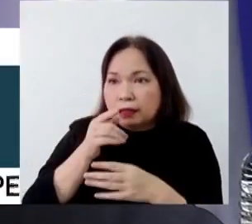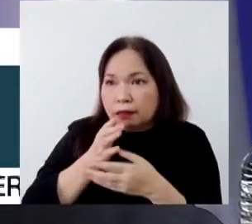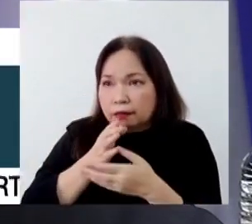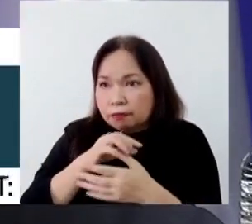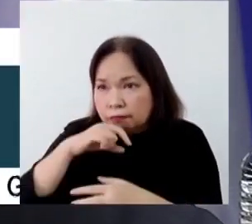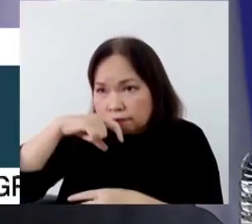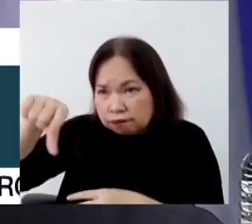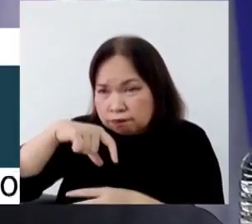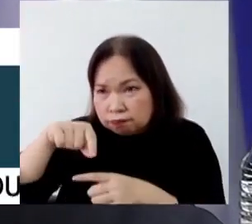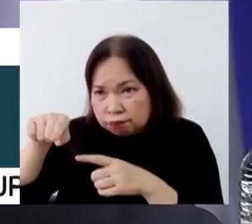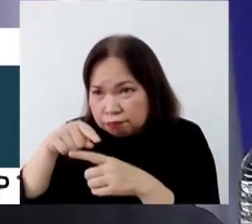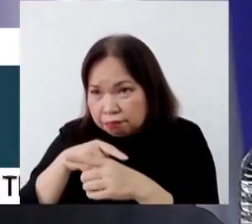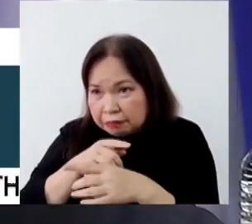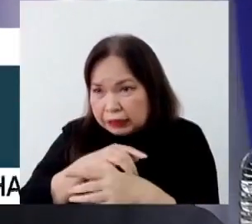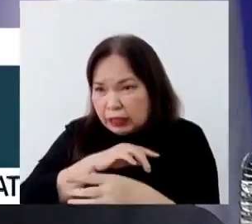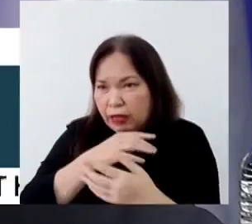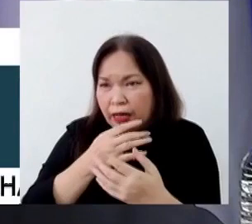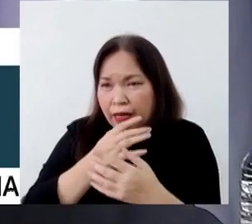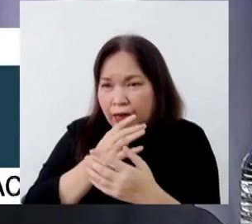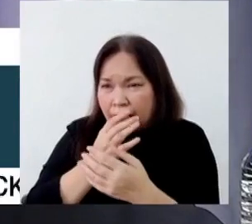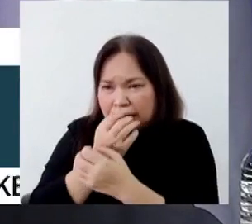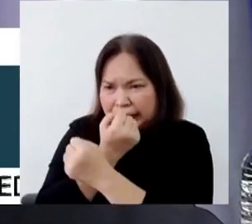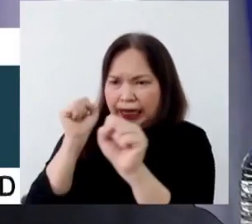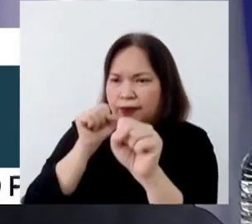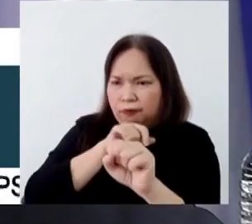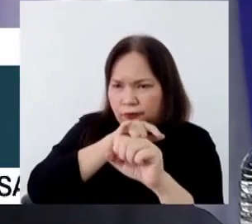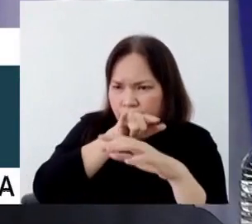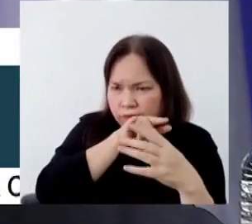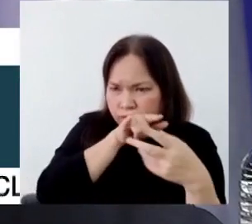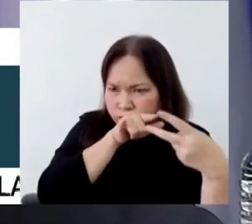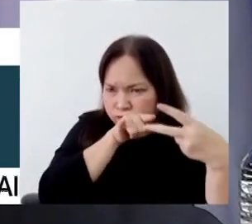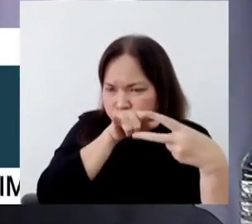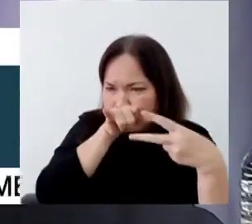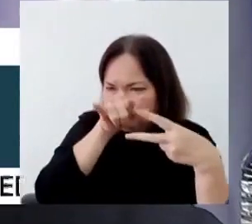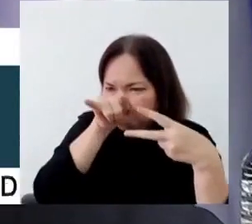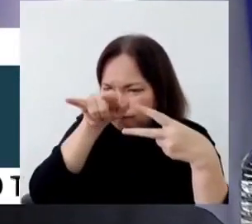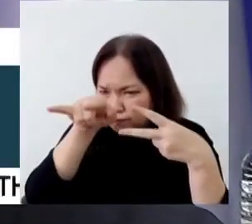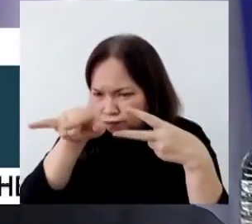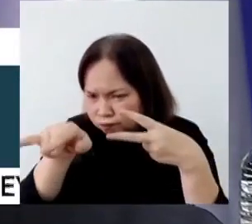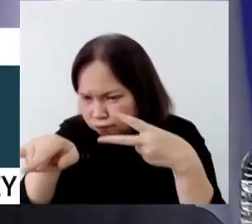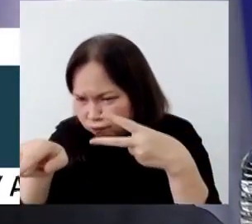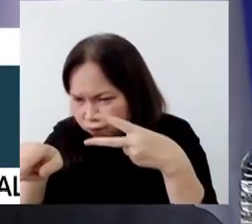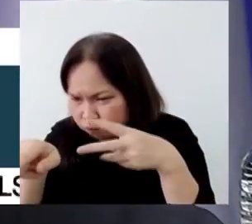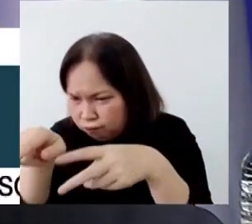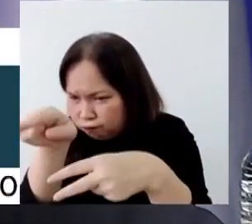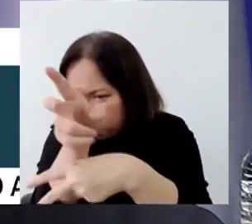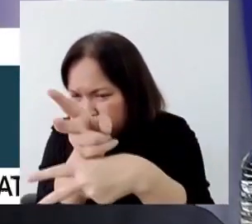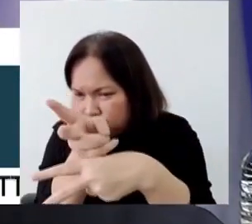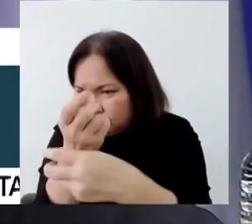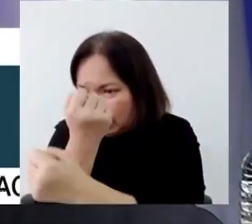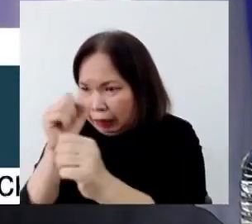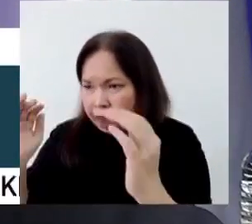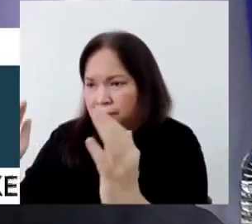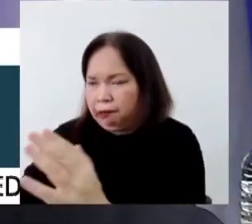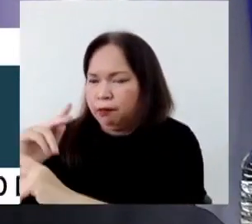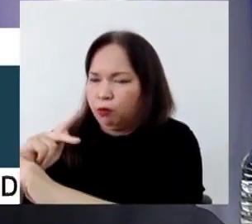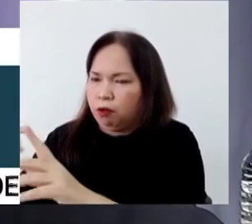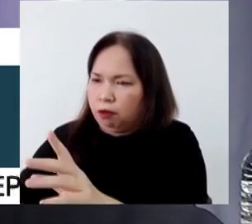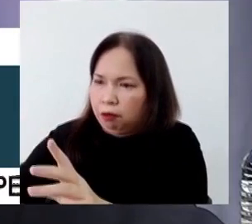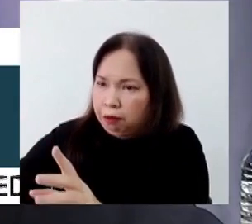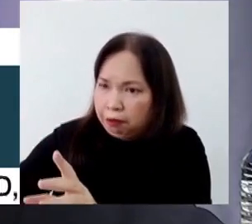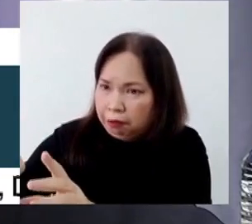region. Of course, the United Nations will hold a hearing, a session today, the United Nations Security Council, and we